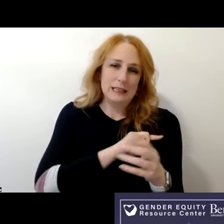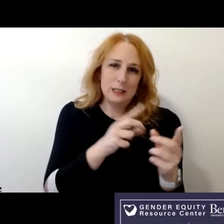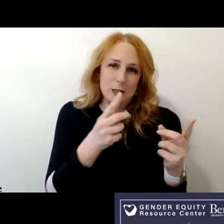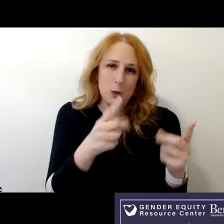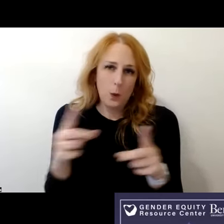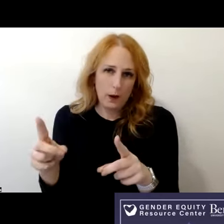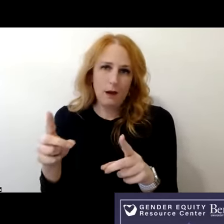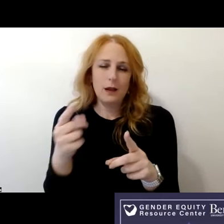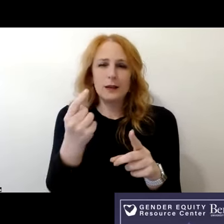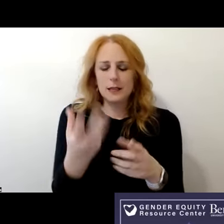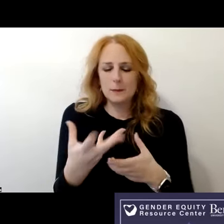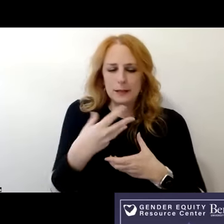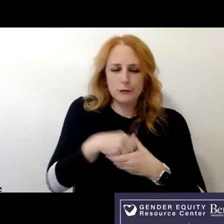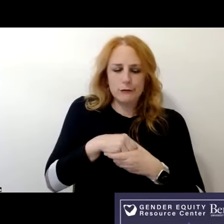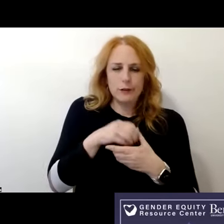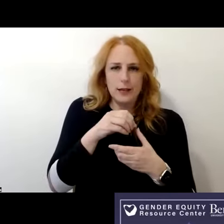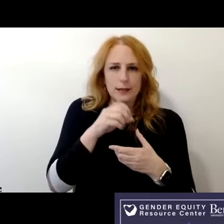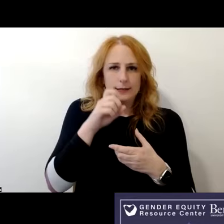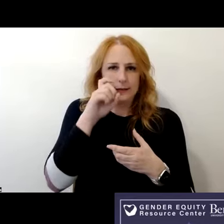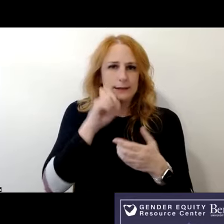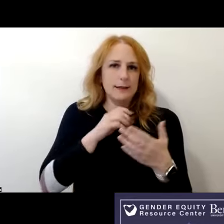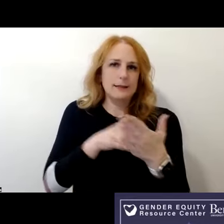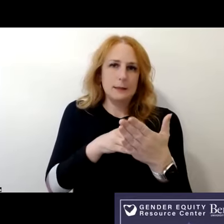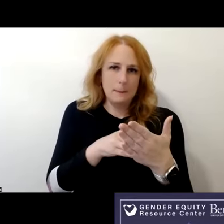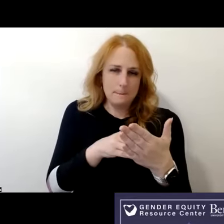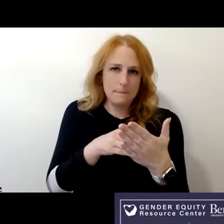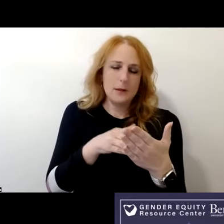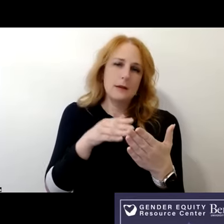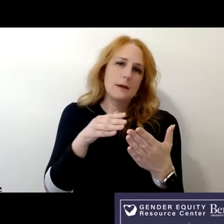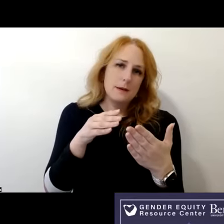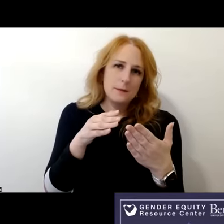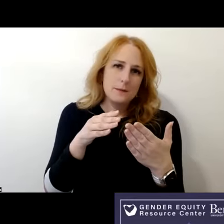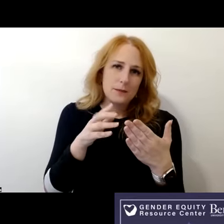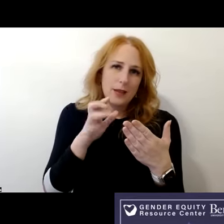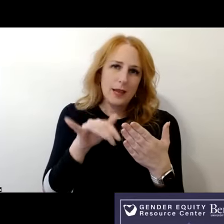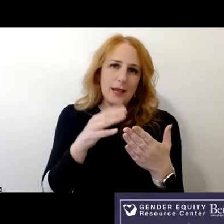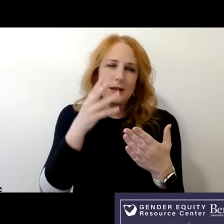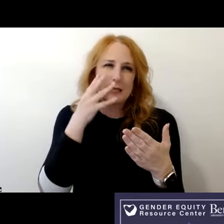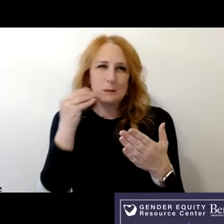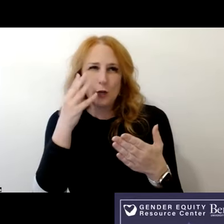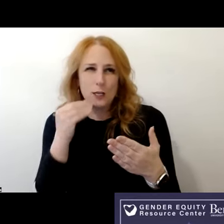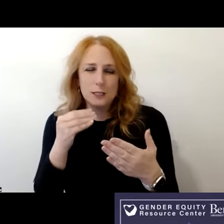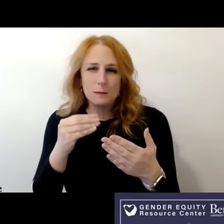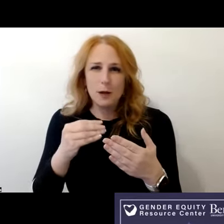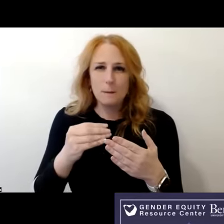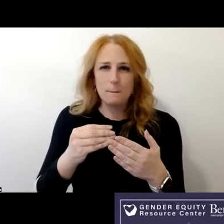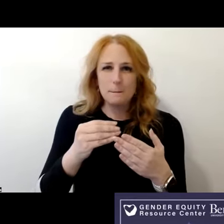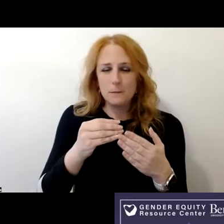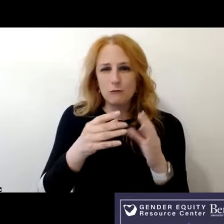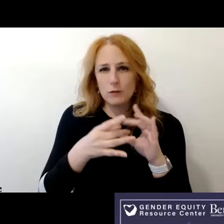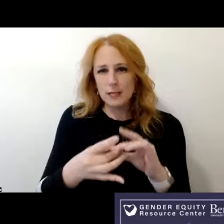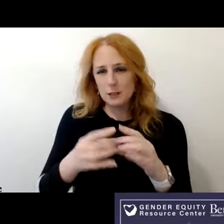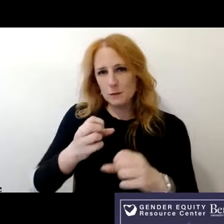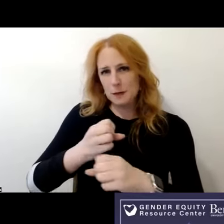sexism, and lots of experiences around being protected by my